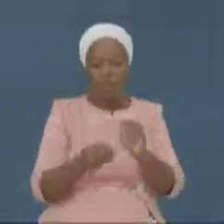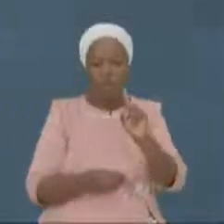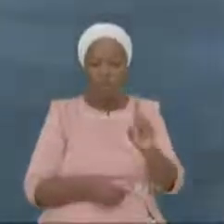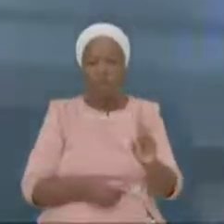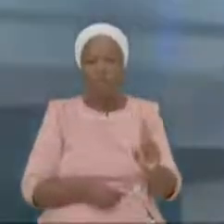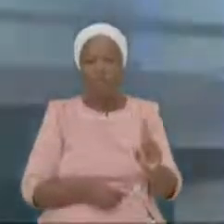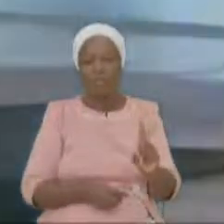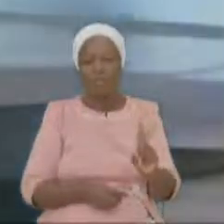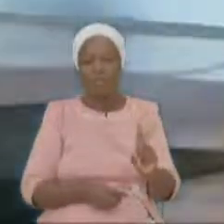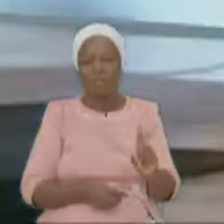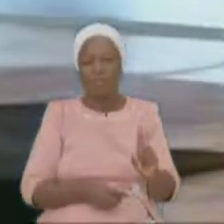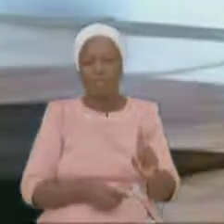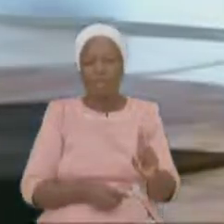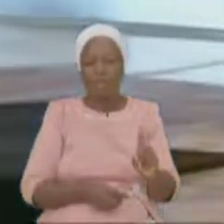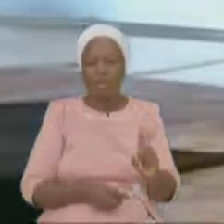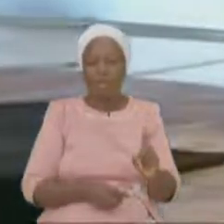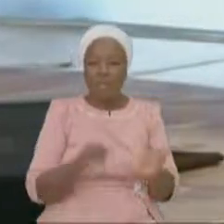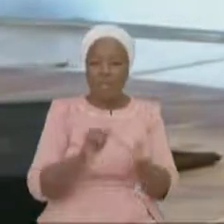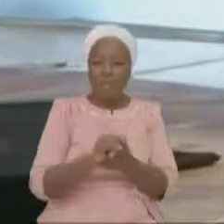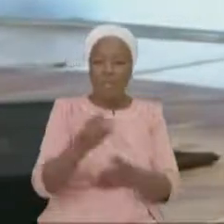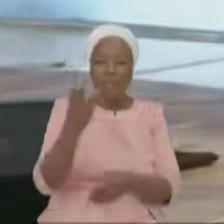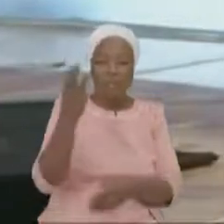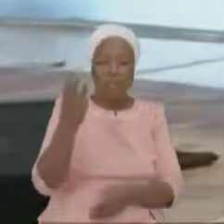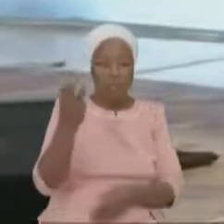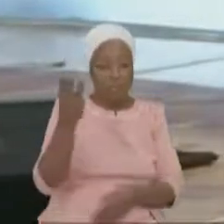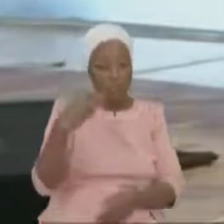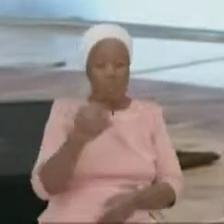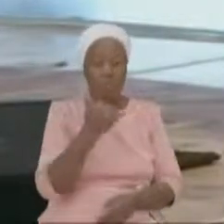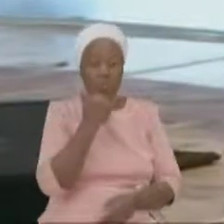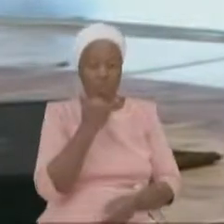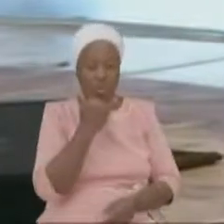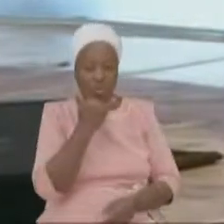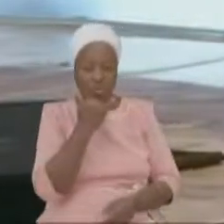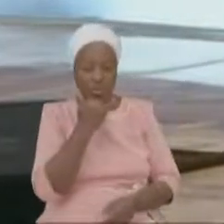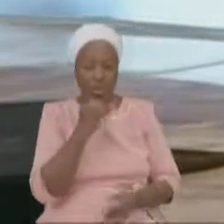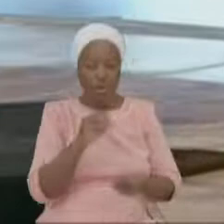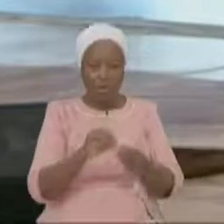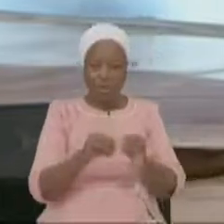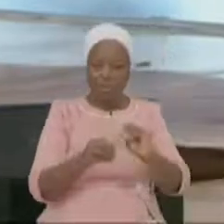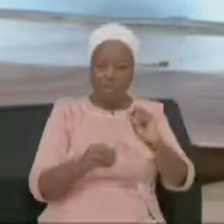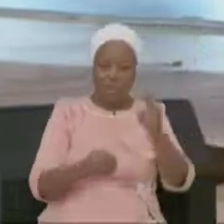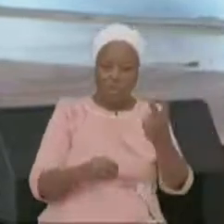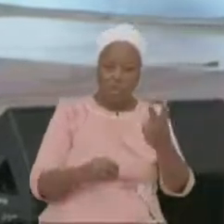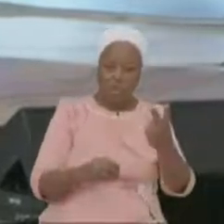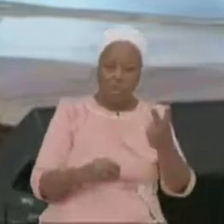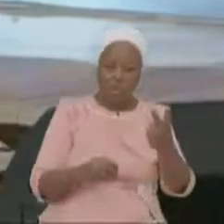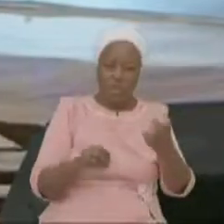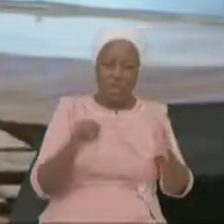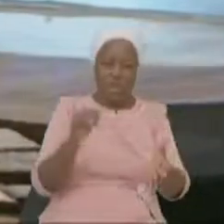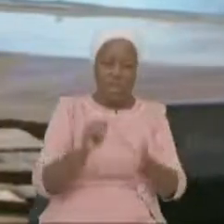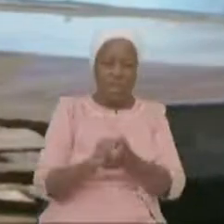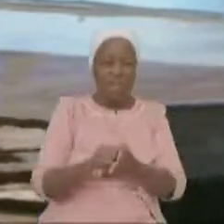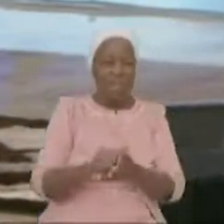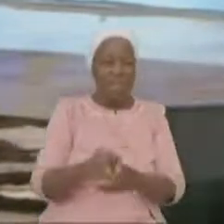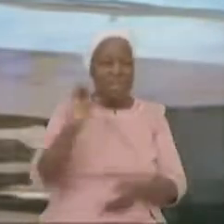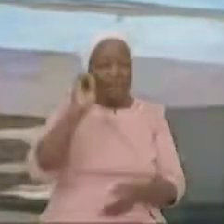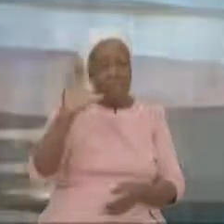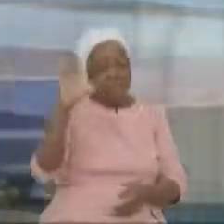one, that he was wrong. Number two, that he